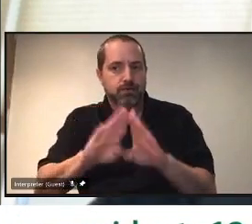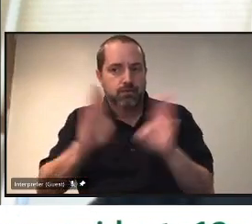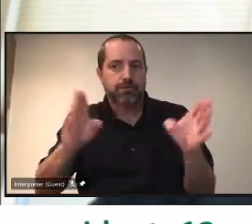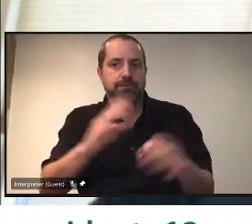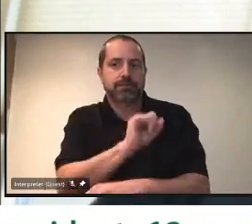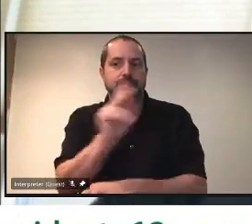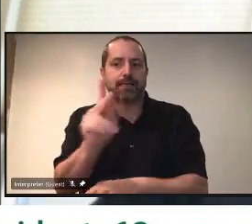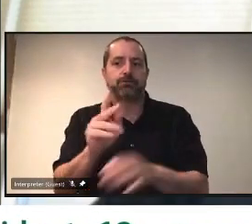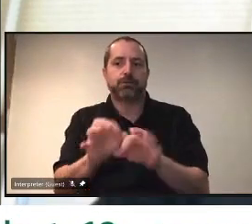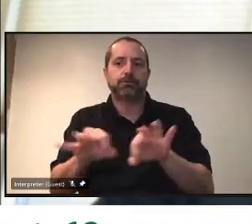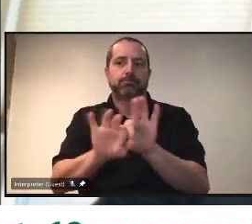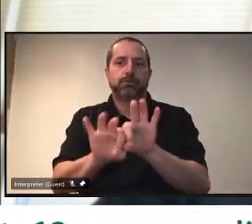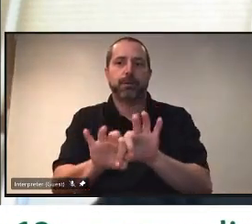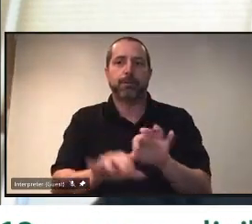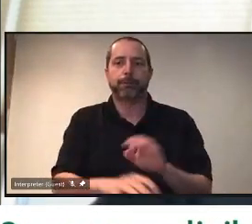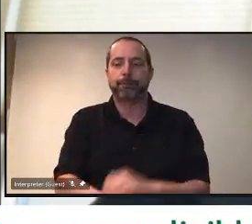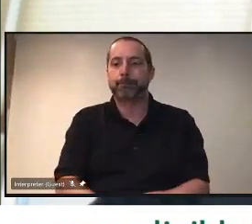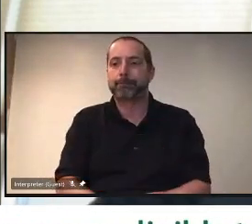Do you have a follow up question, Lynn?